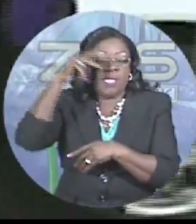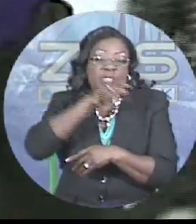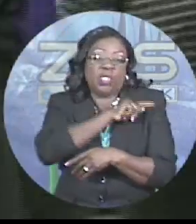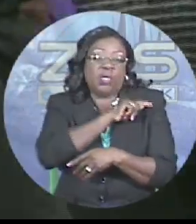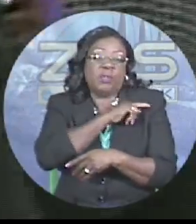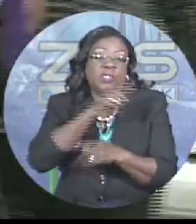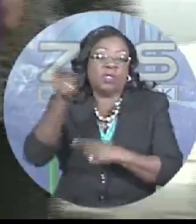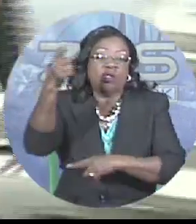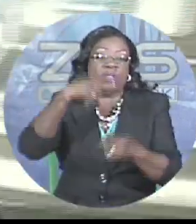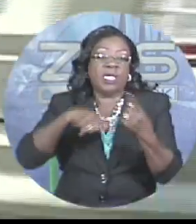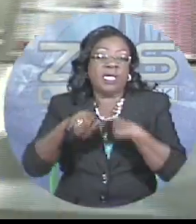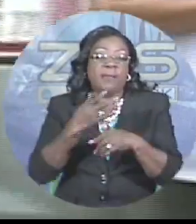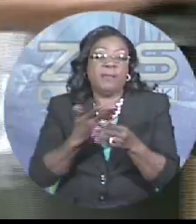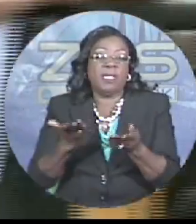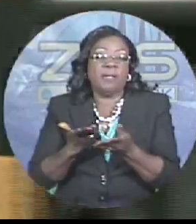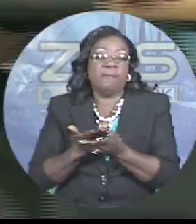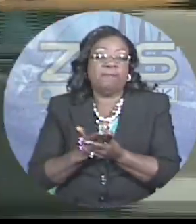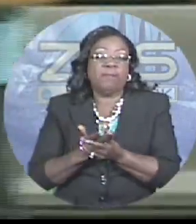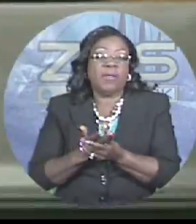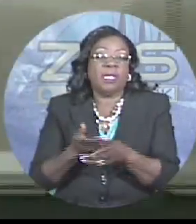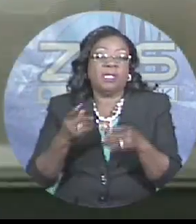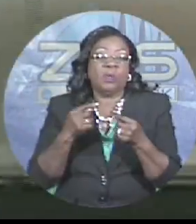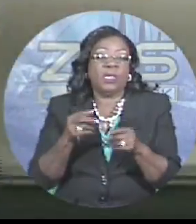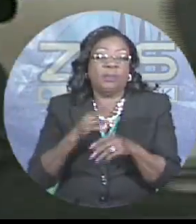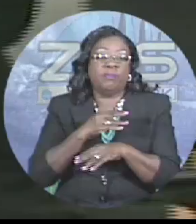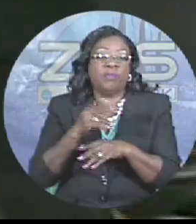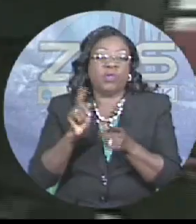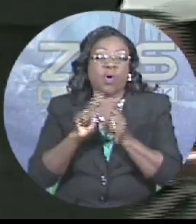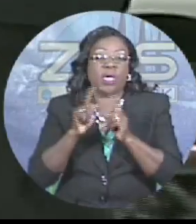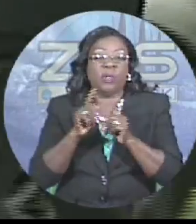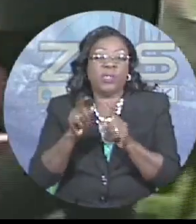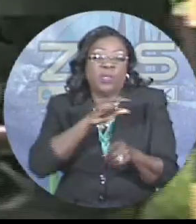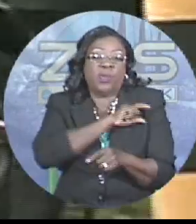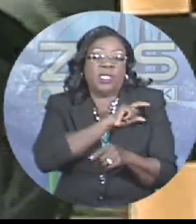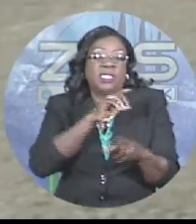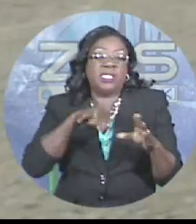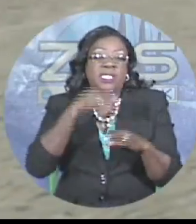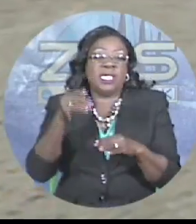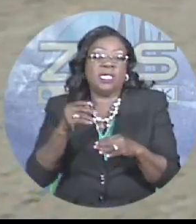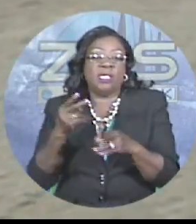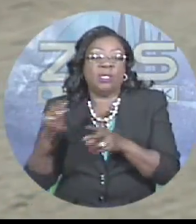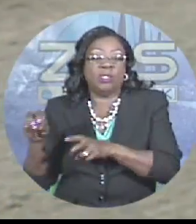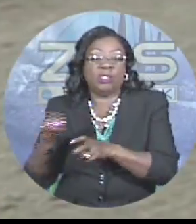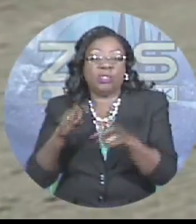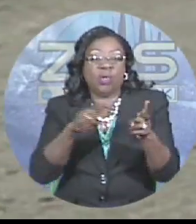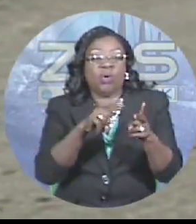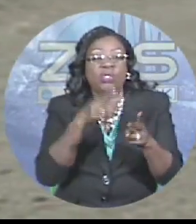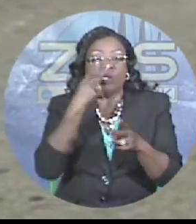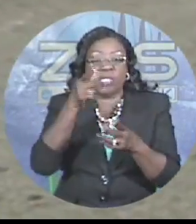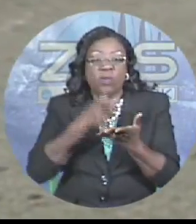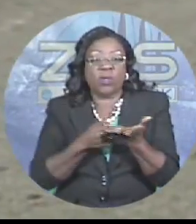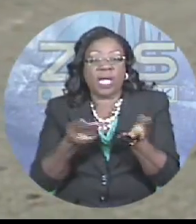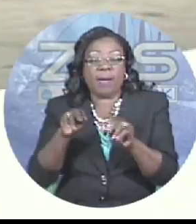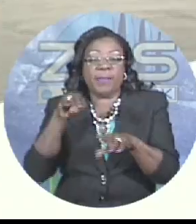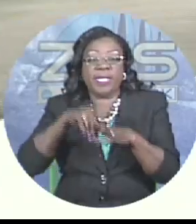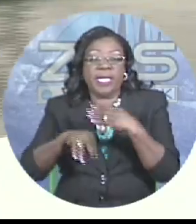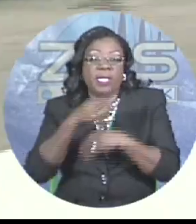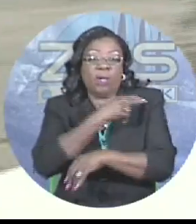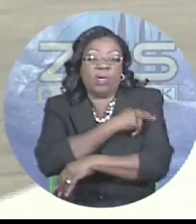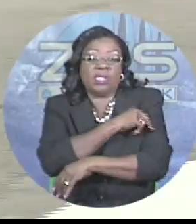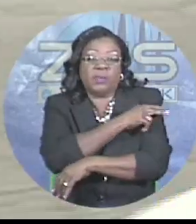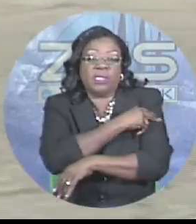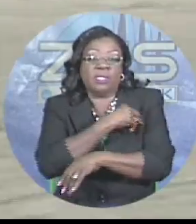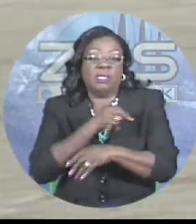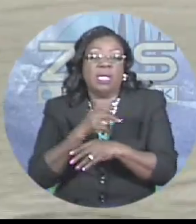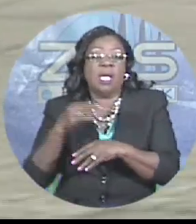also arriving on scene. After a quick briefing with officers, he was taken on the inside to assess the scene. Also touring the